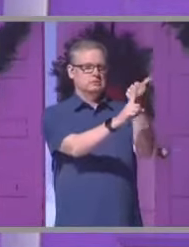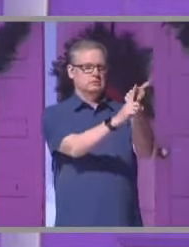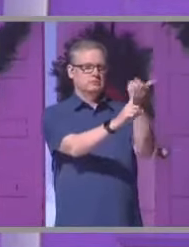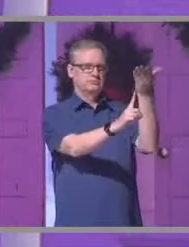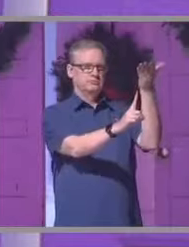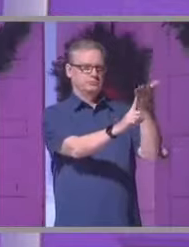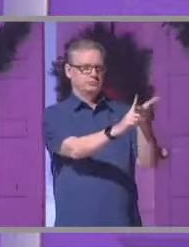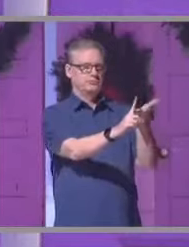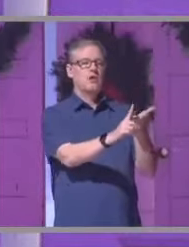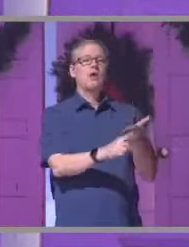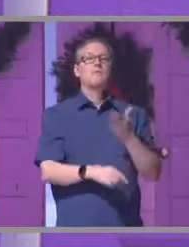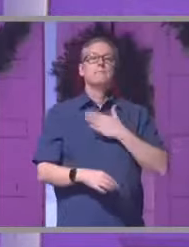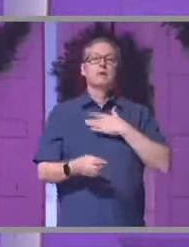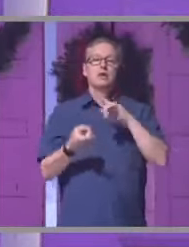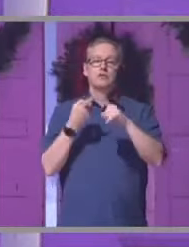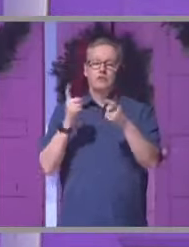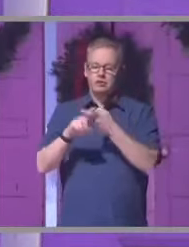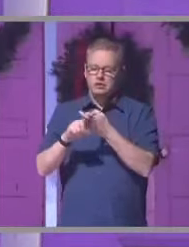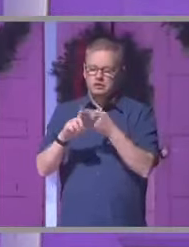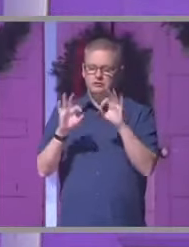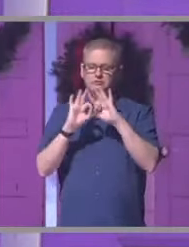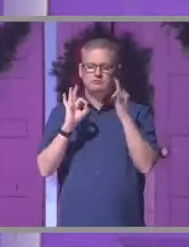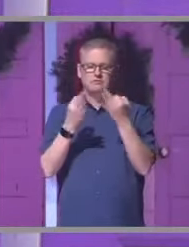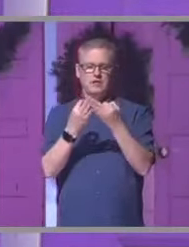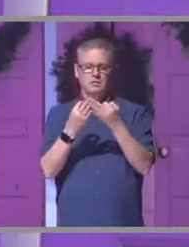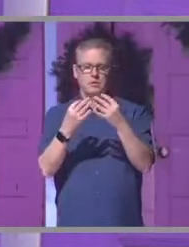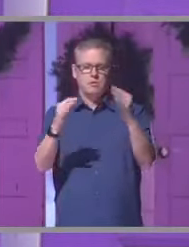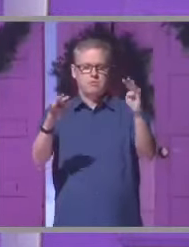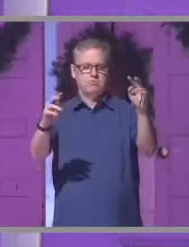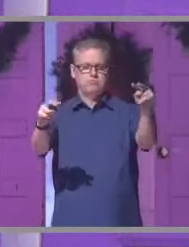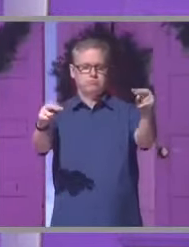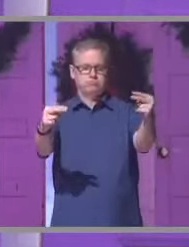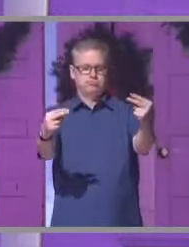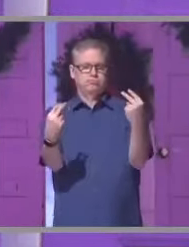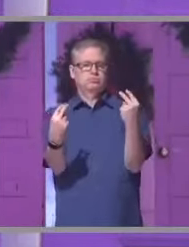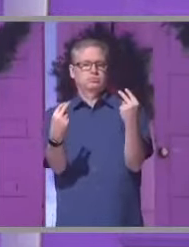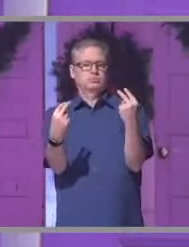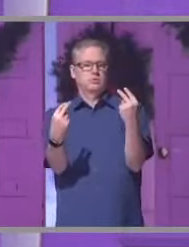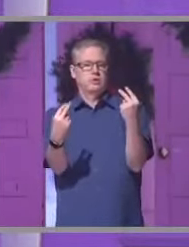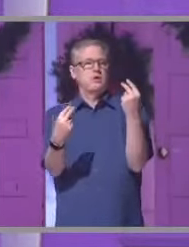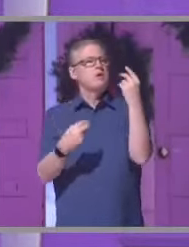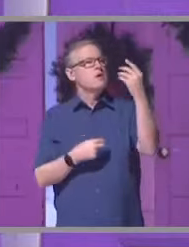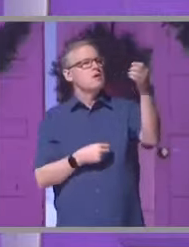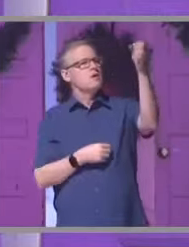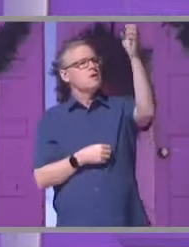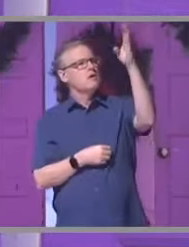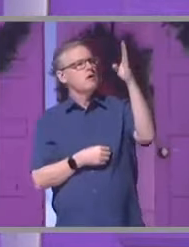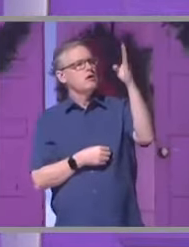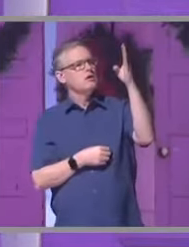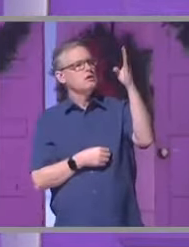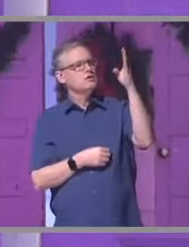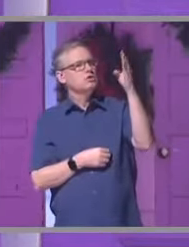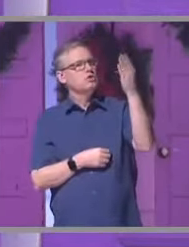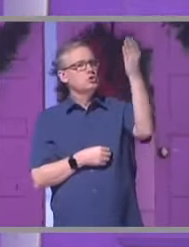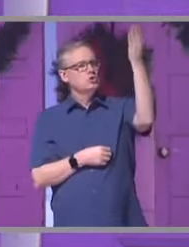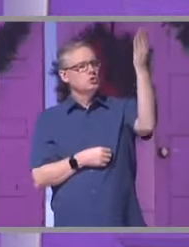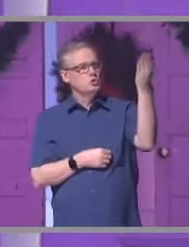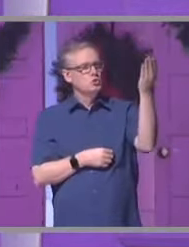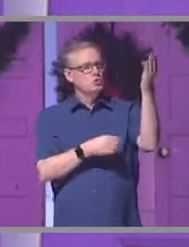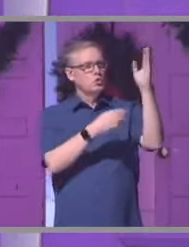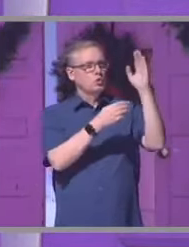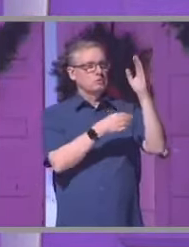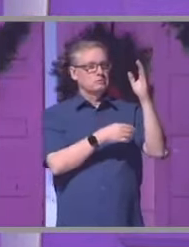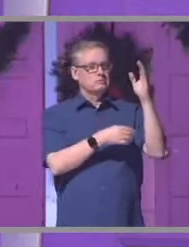So God, for all of my friends and family that are watching, God, would you be what it is they need you to